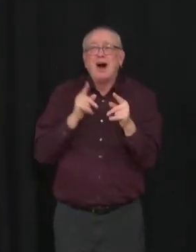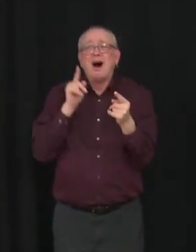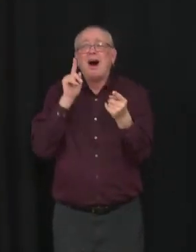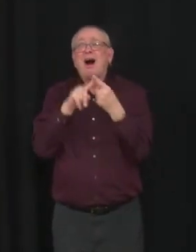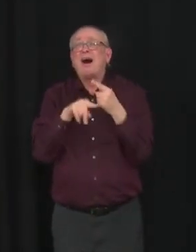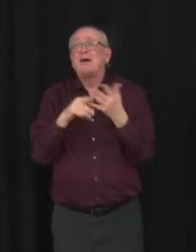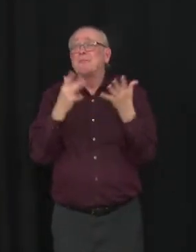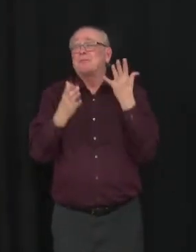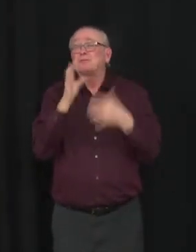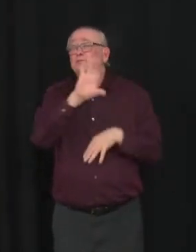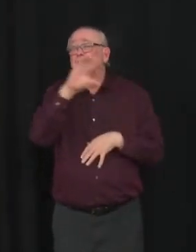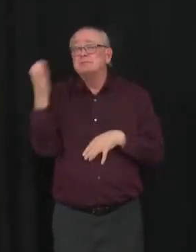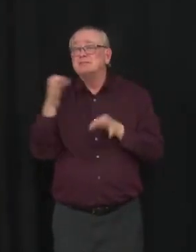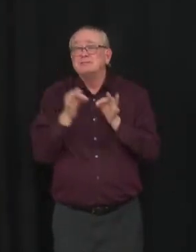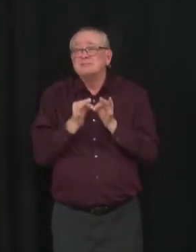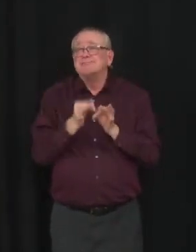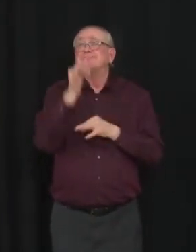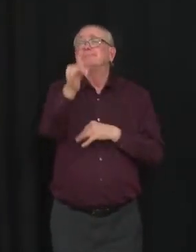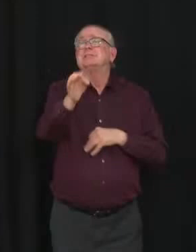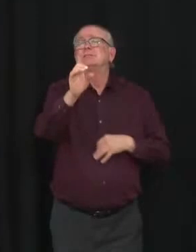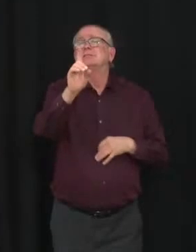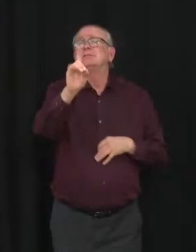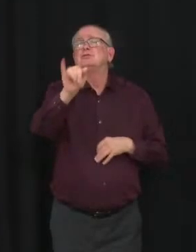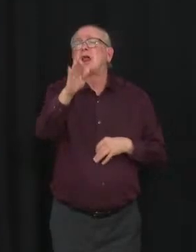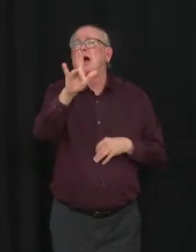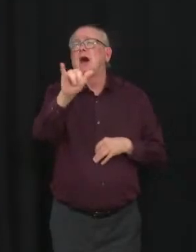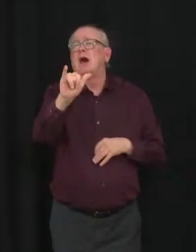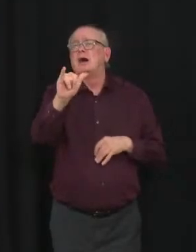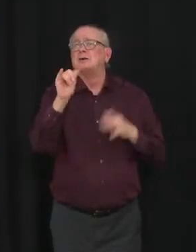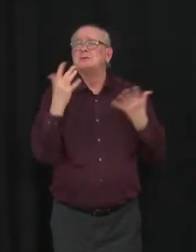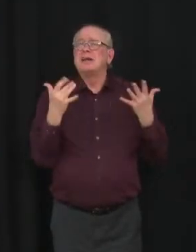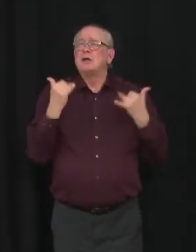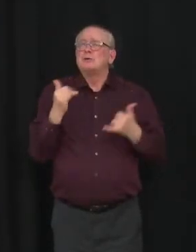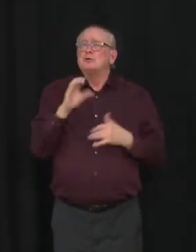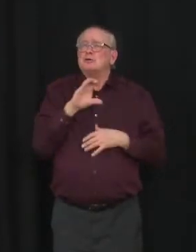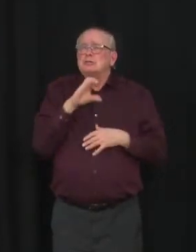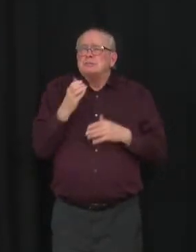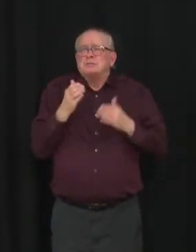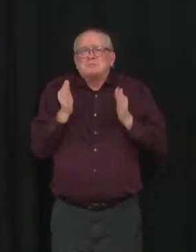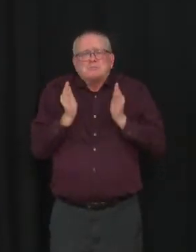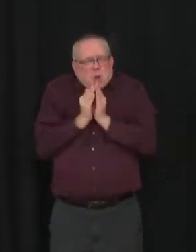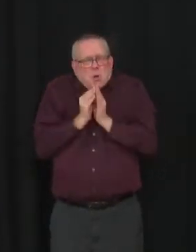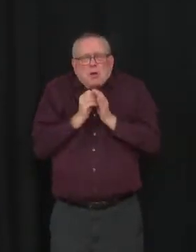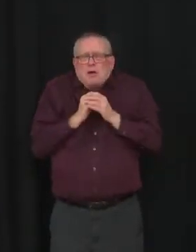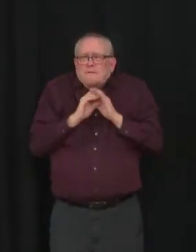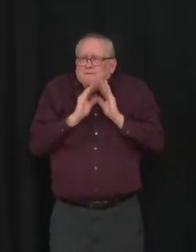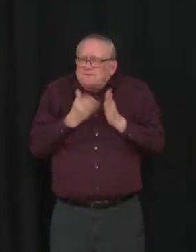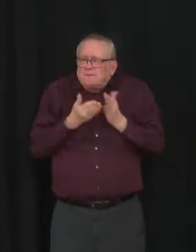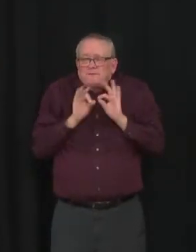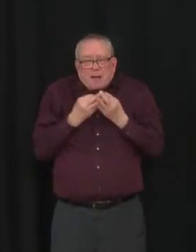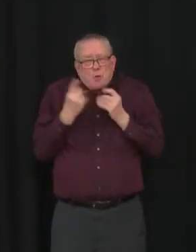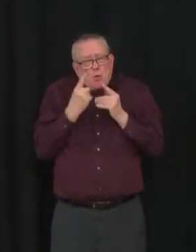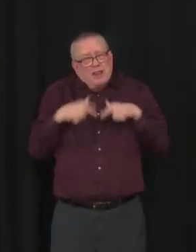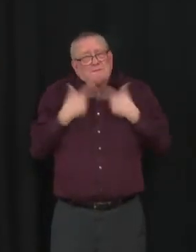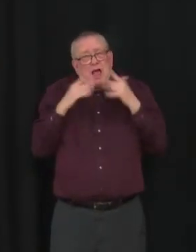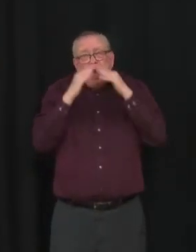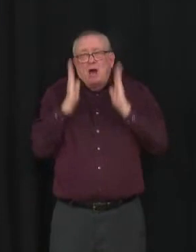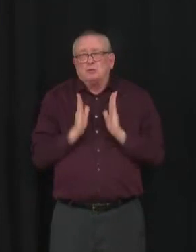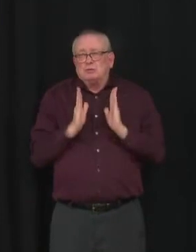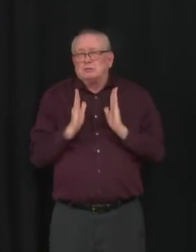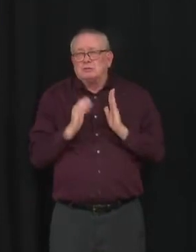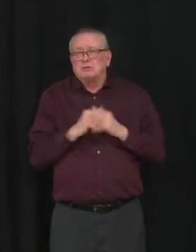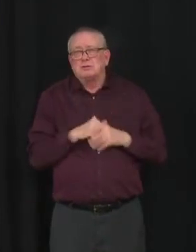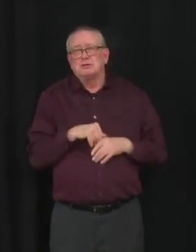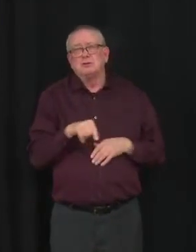household. I know that this is the last thing any of us want to hear right now, and I know there are serious mental health implications of